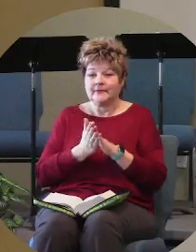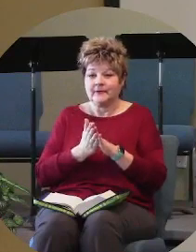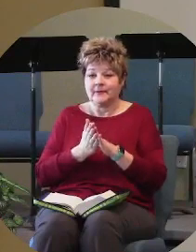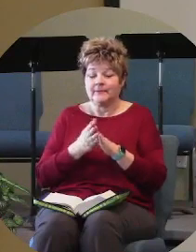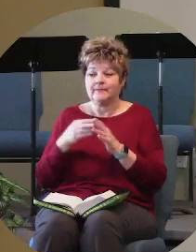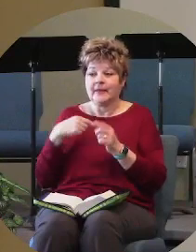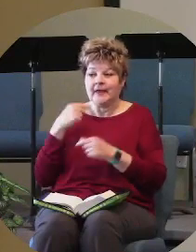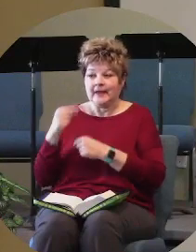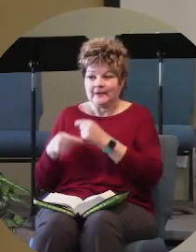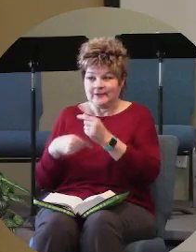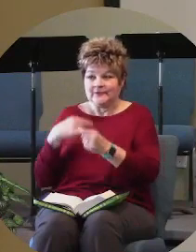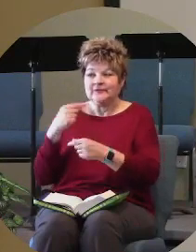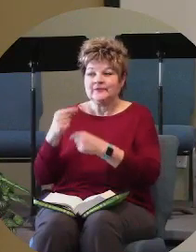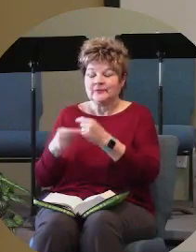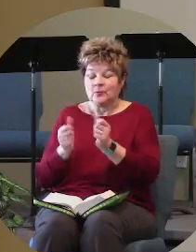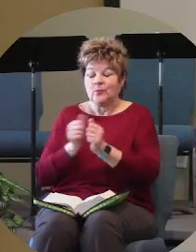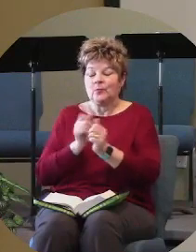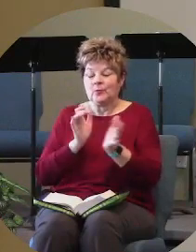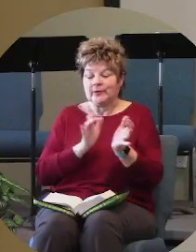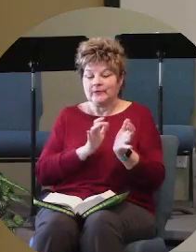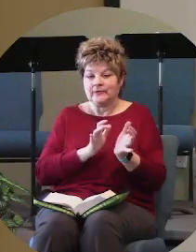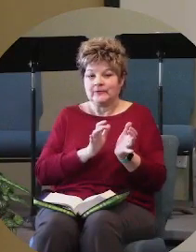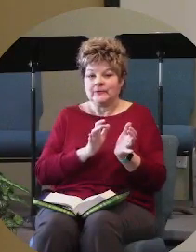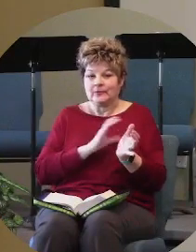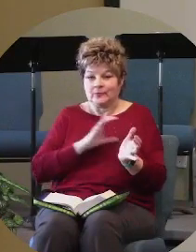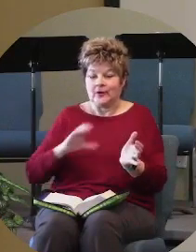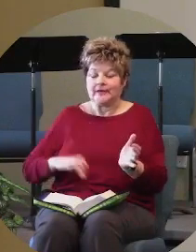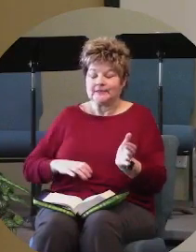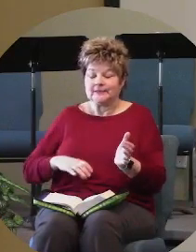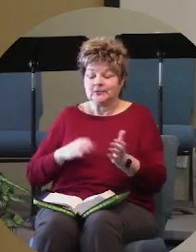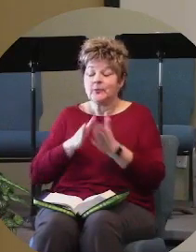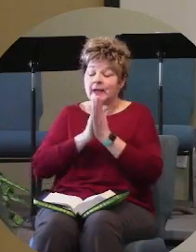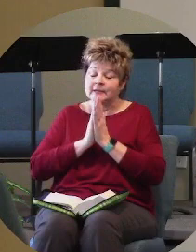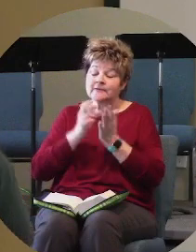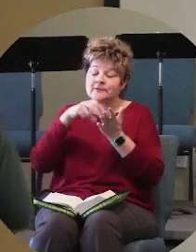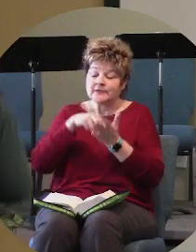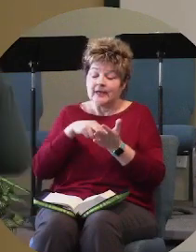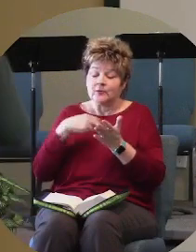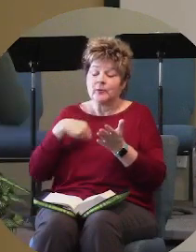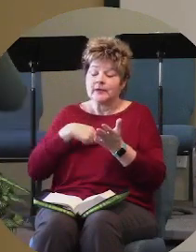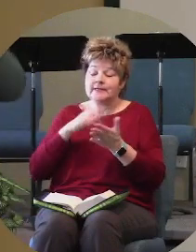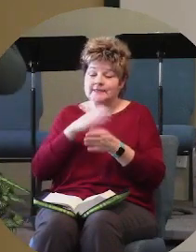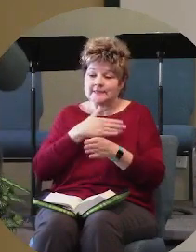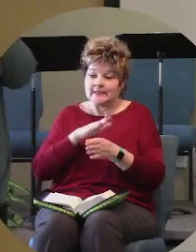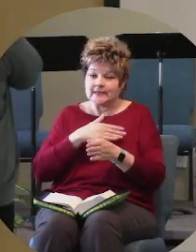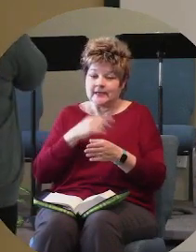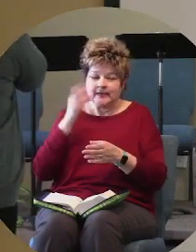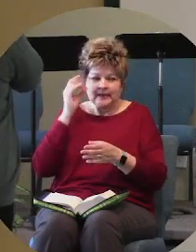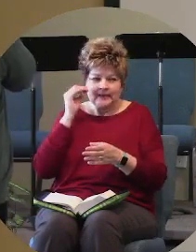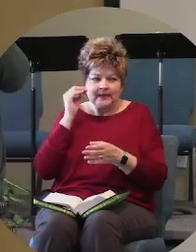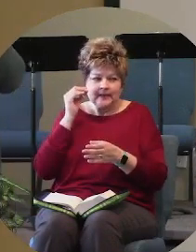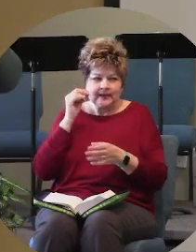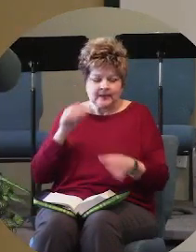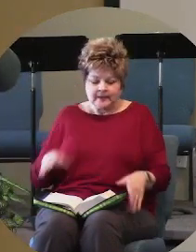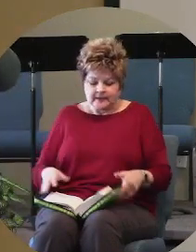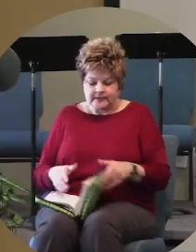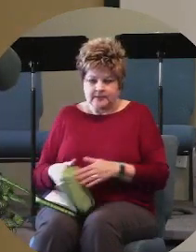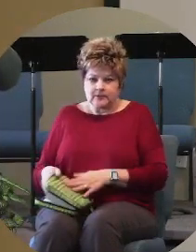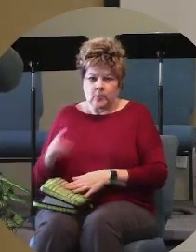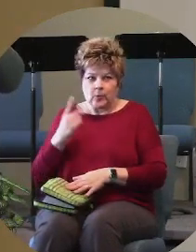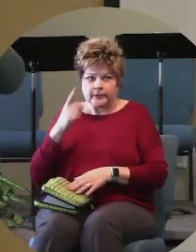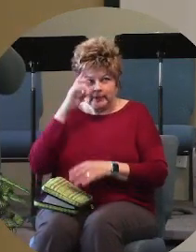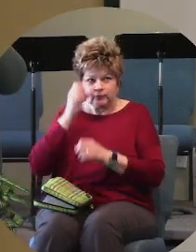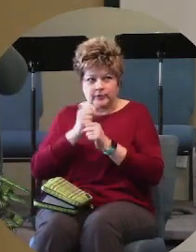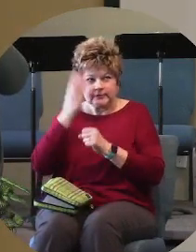heirs and joint heirs with Christ. So I'm going to ask if you'll stand with me this morning. We're going to sing. And I think it's Only Trust